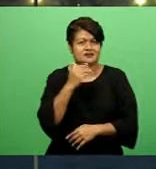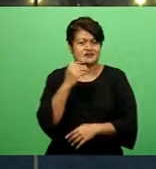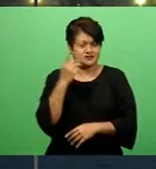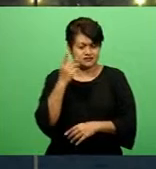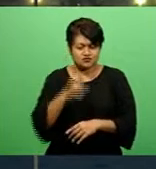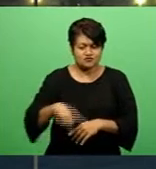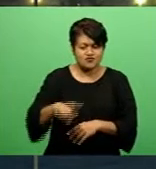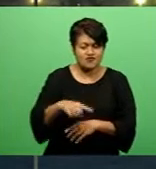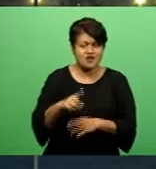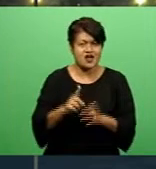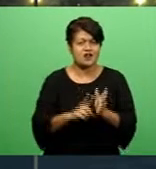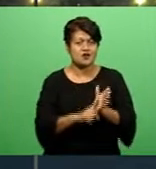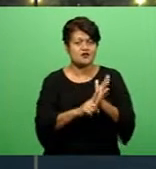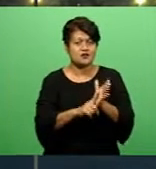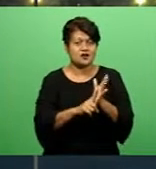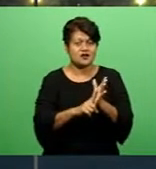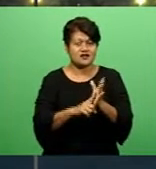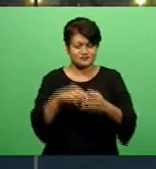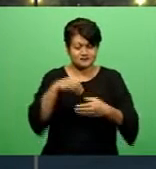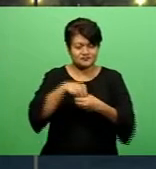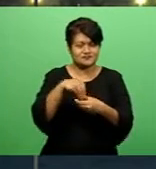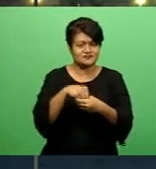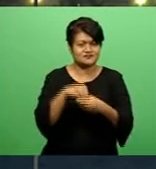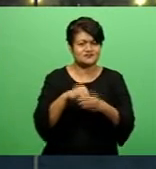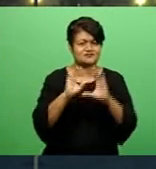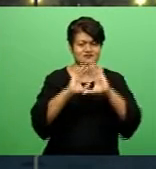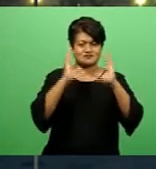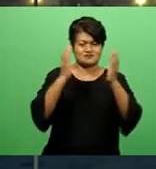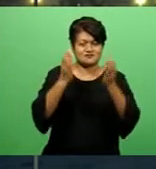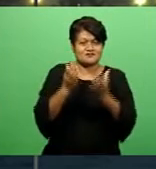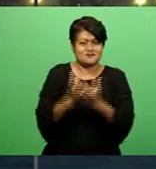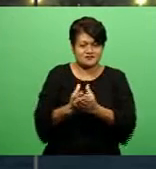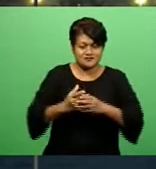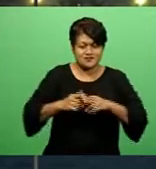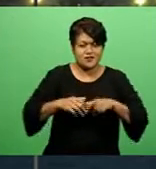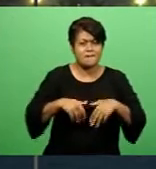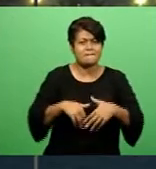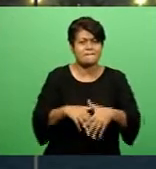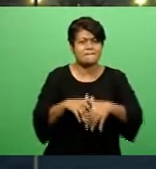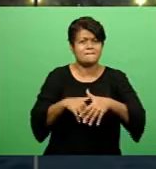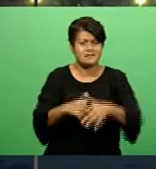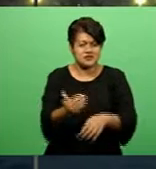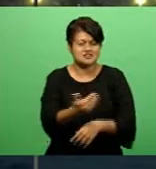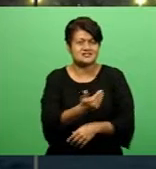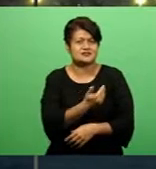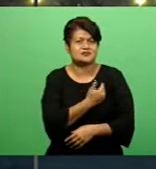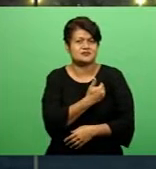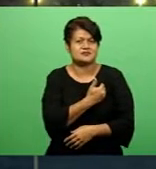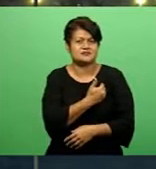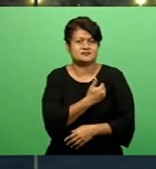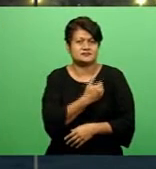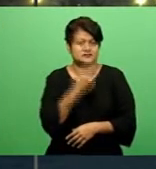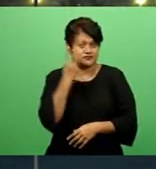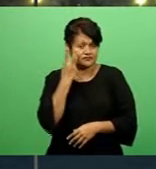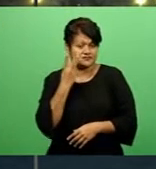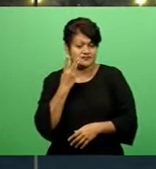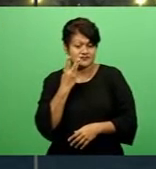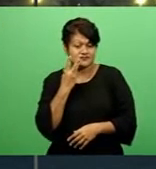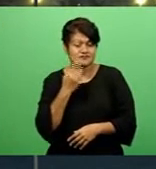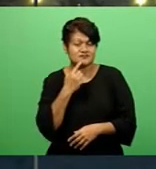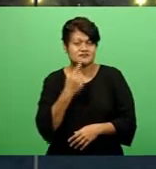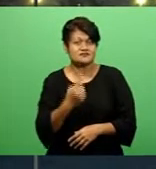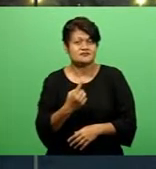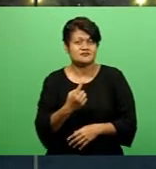in a global mentoring walk this morning. Organized by Graduate Women FIJI, the project aims to